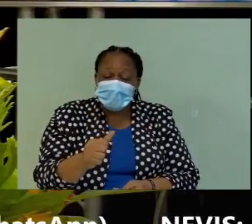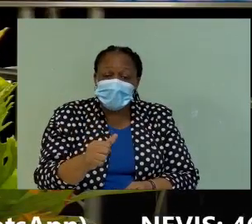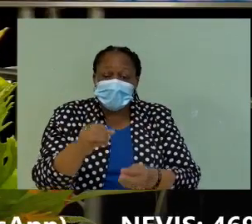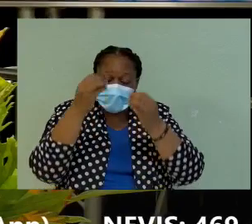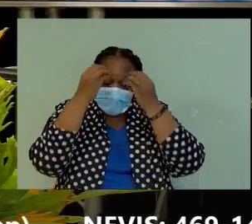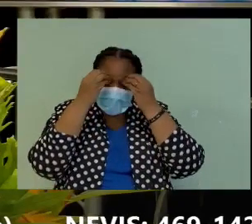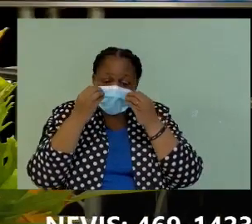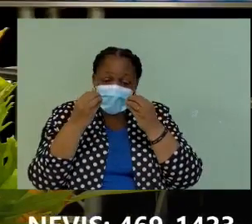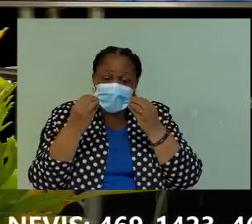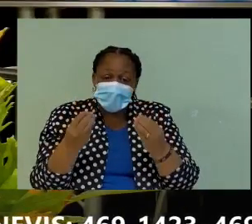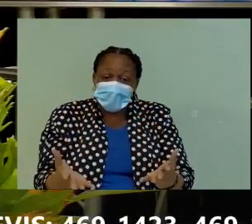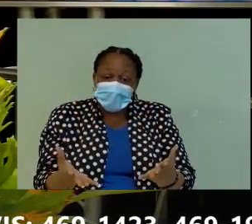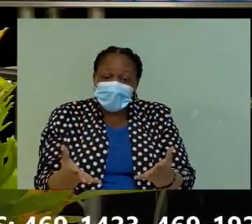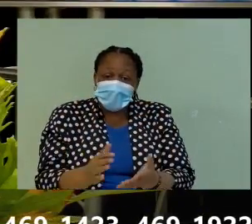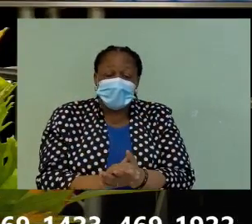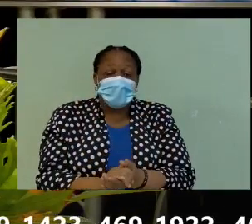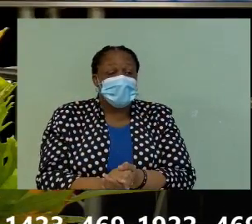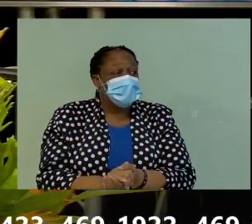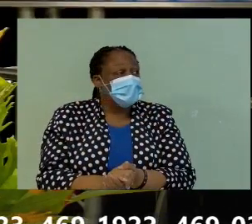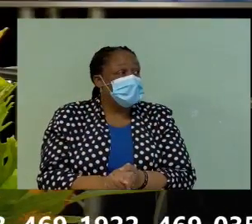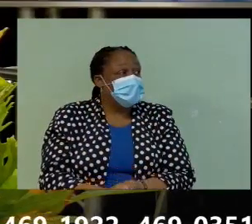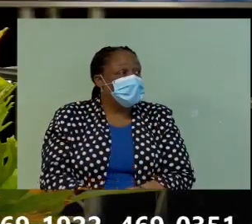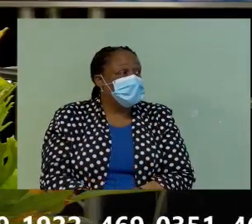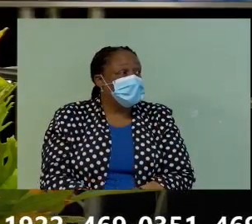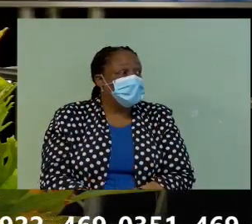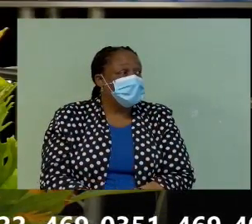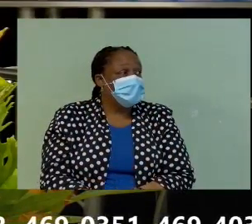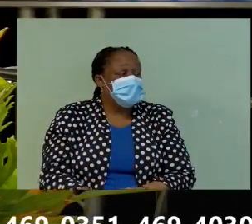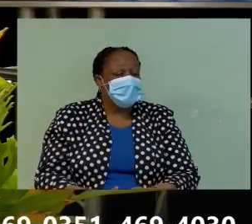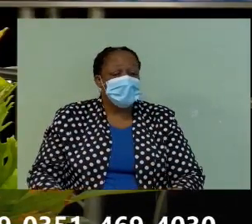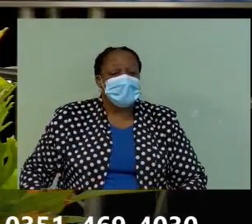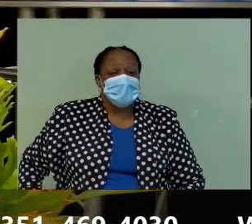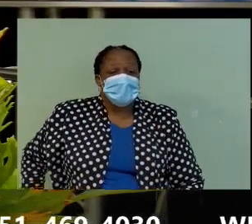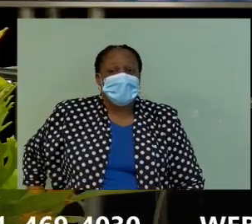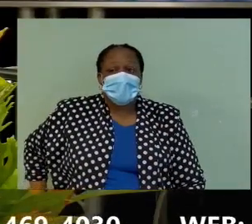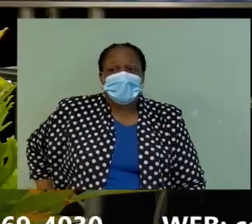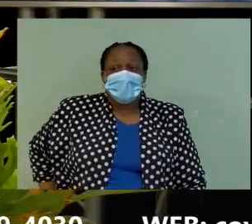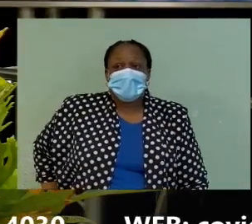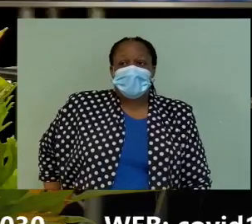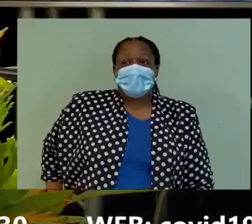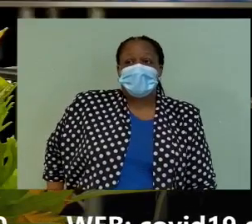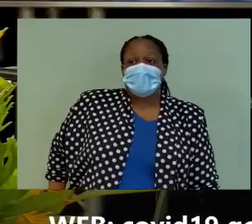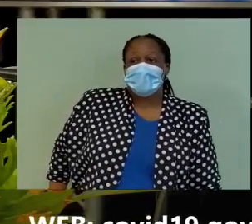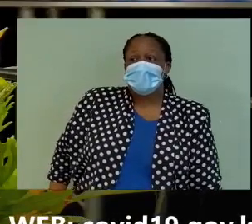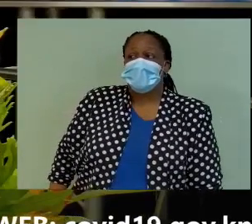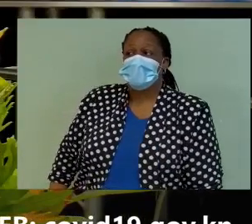Regulation 15 of 2020, Section 7 and 6 in particular.